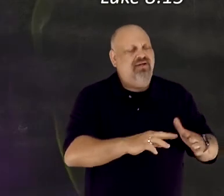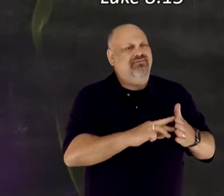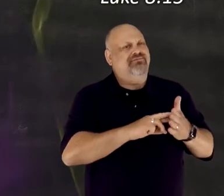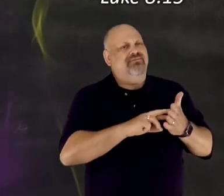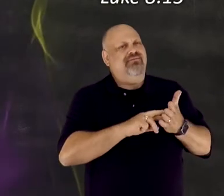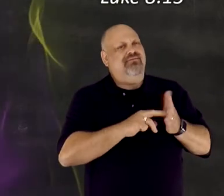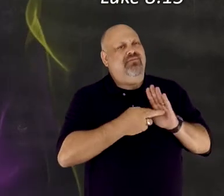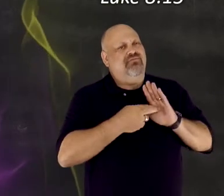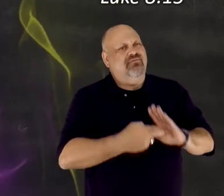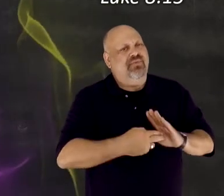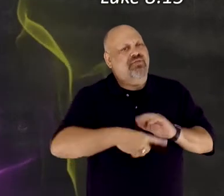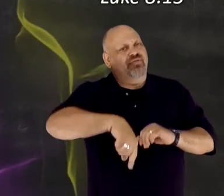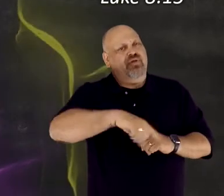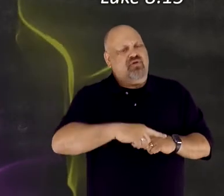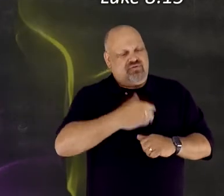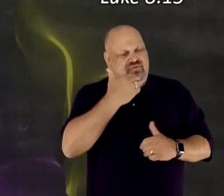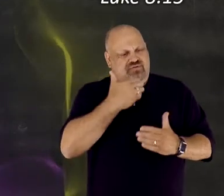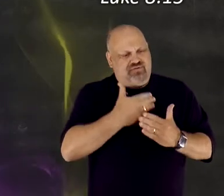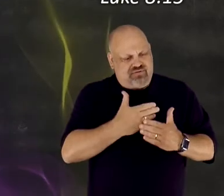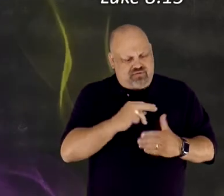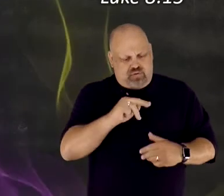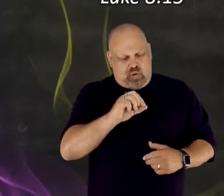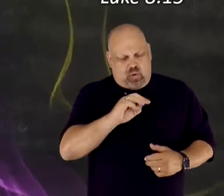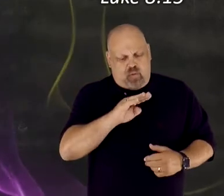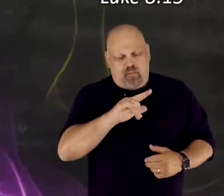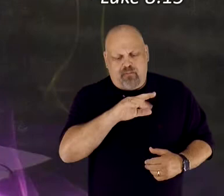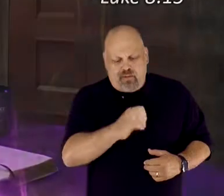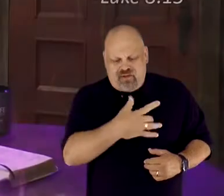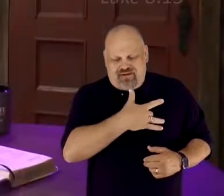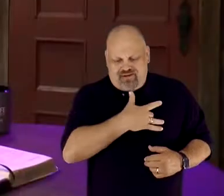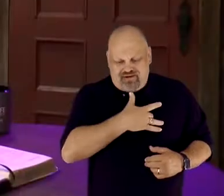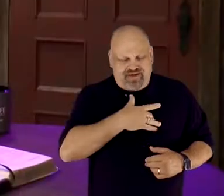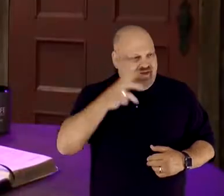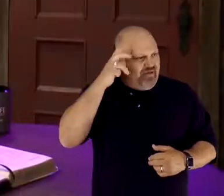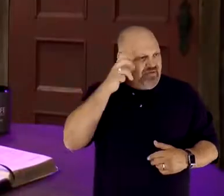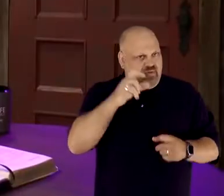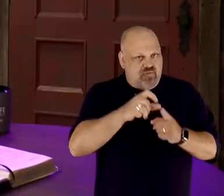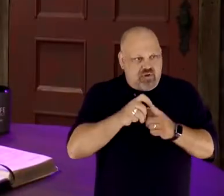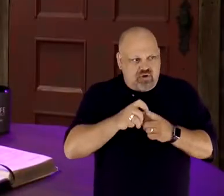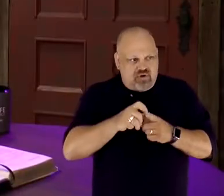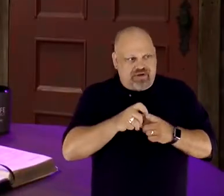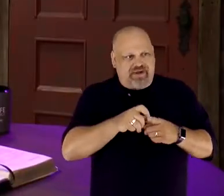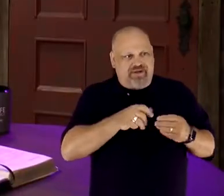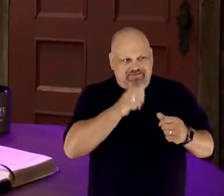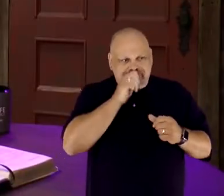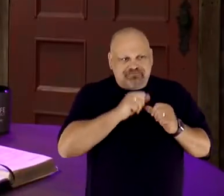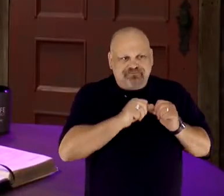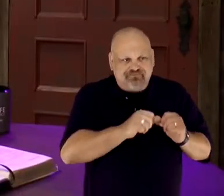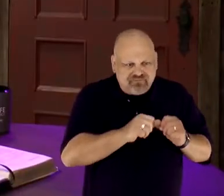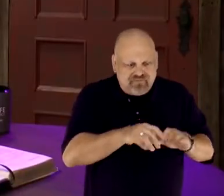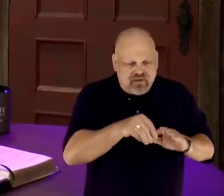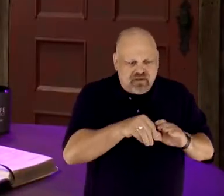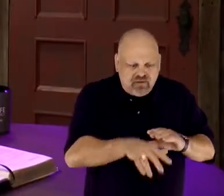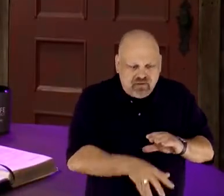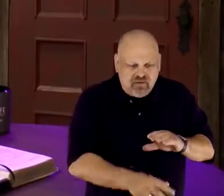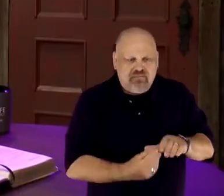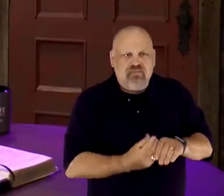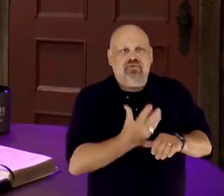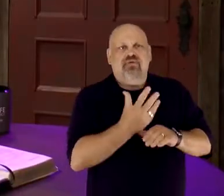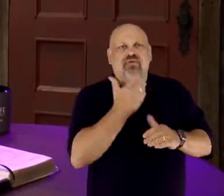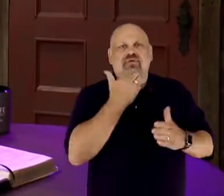the word, retain it, and by persevering produce a crop." Make no mistake, the Bible is